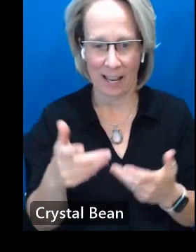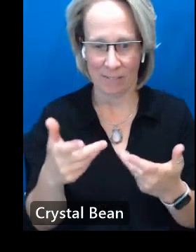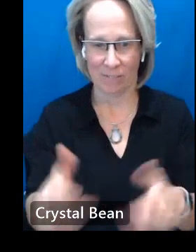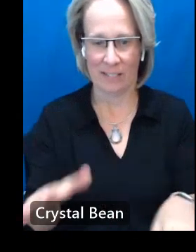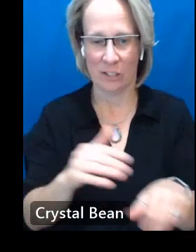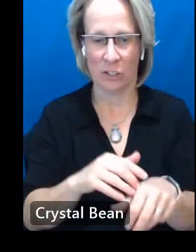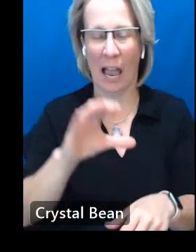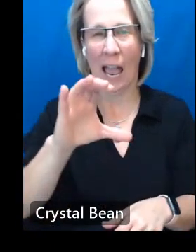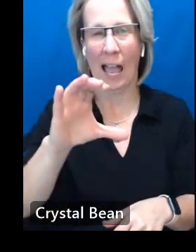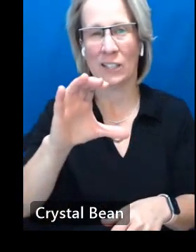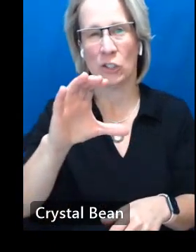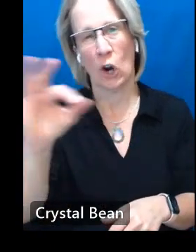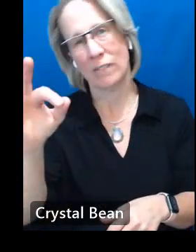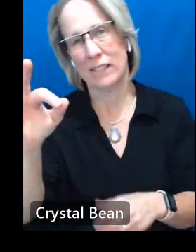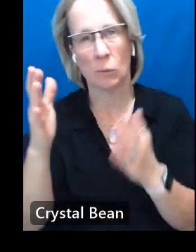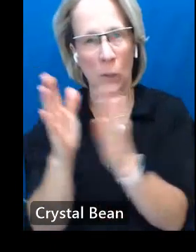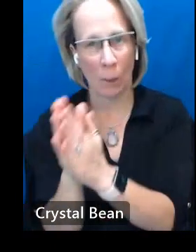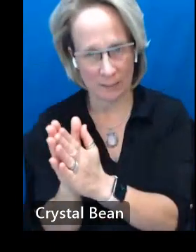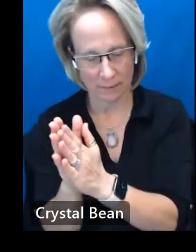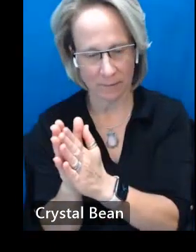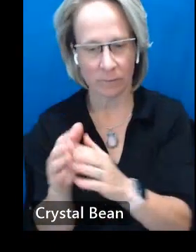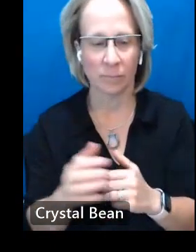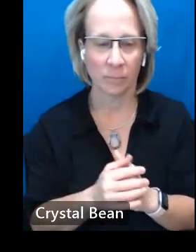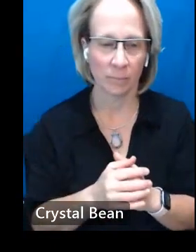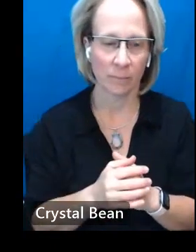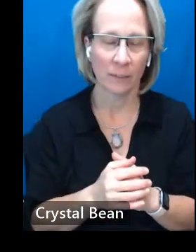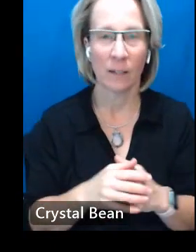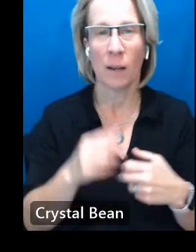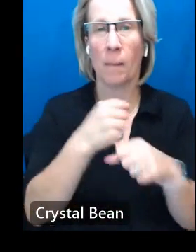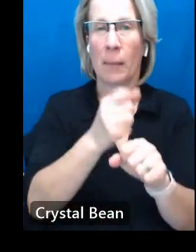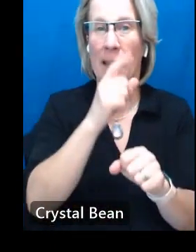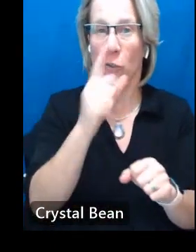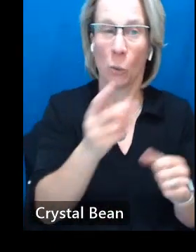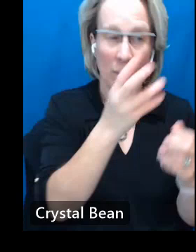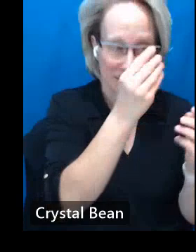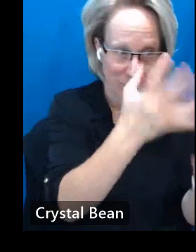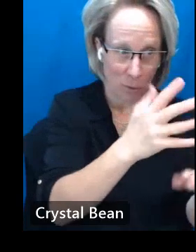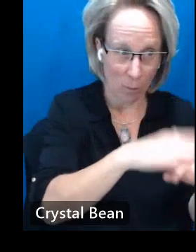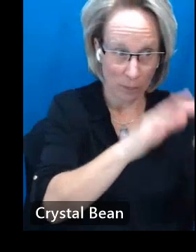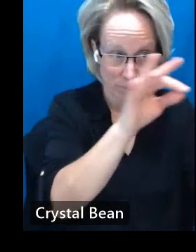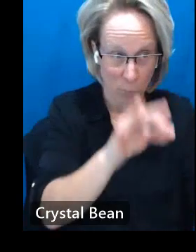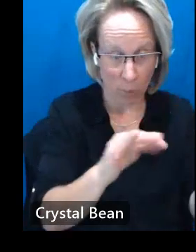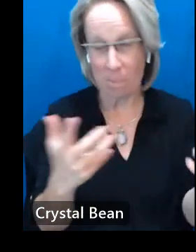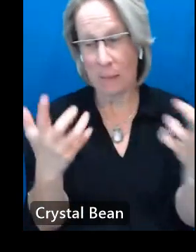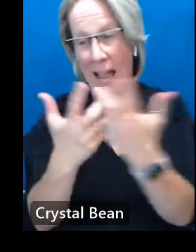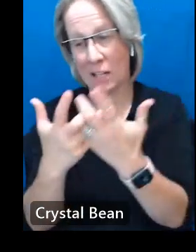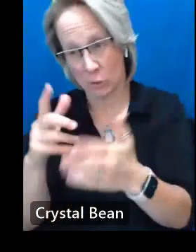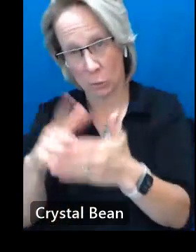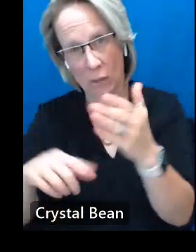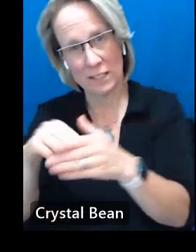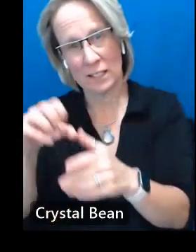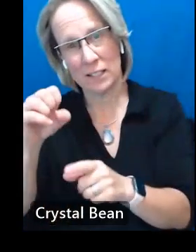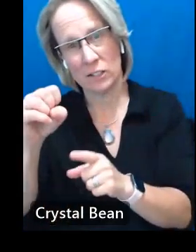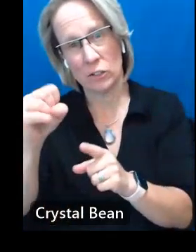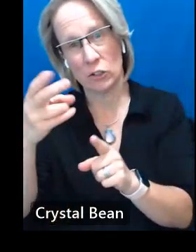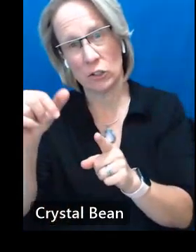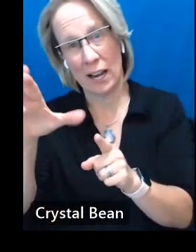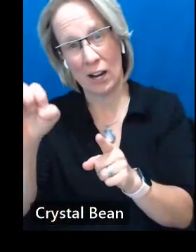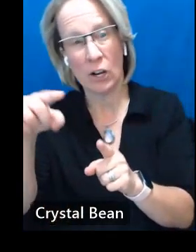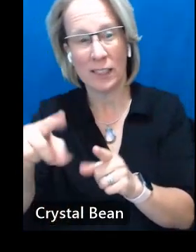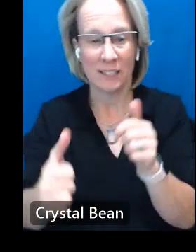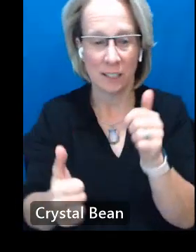maintenance form. Ensure info on the form matches what you enter in the share. This is mostly an FCD thing, but I